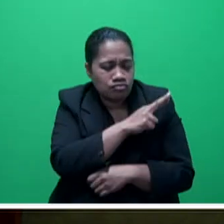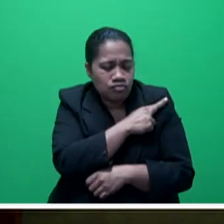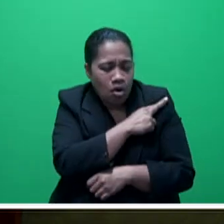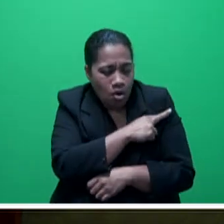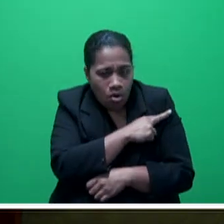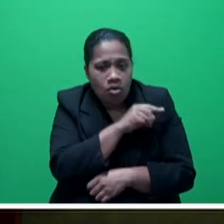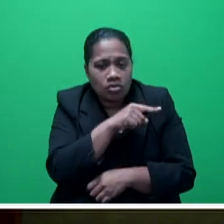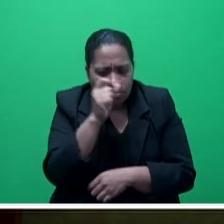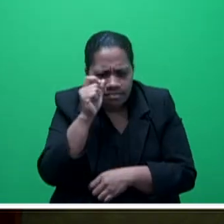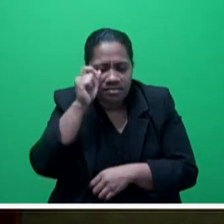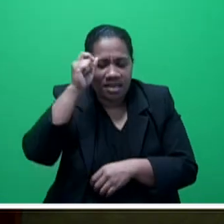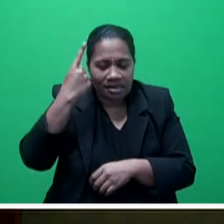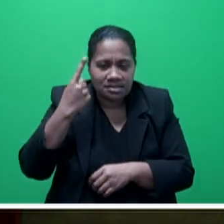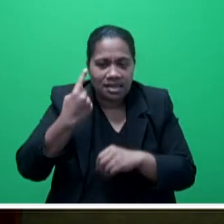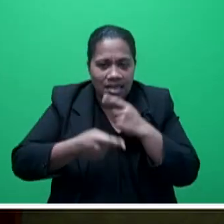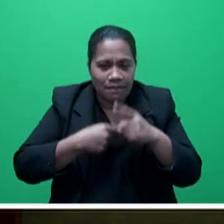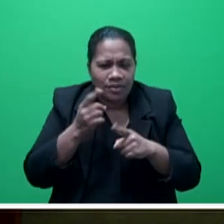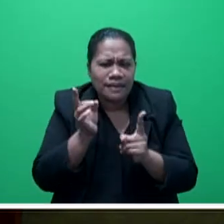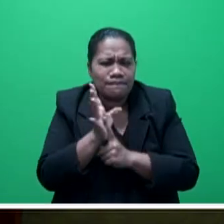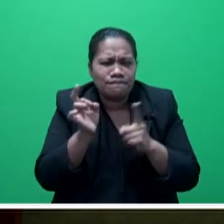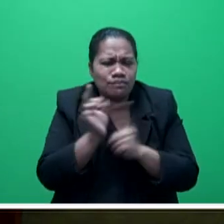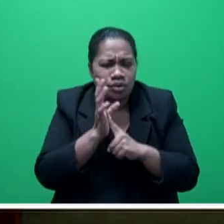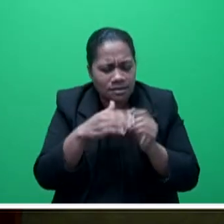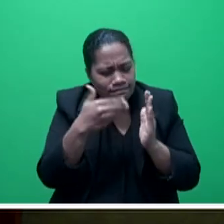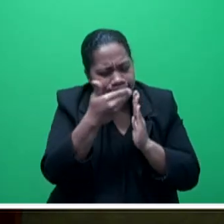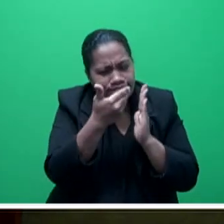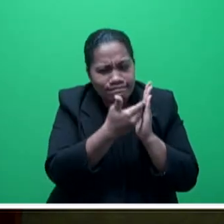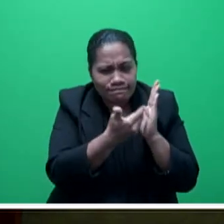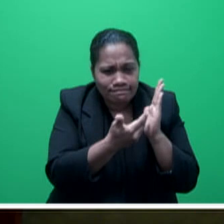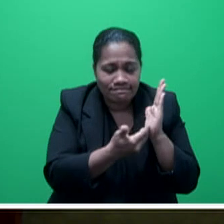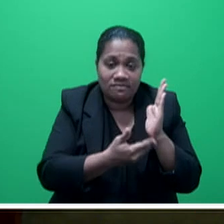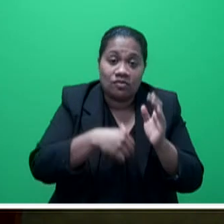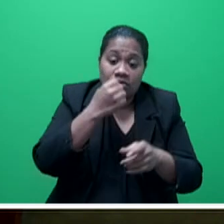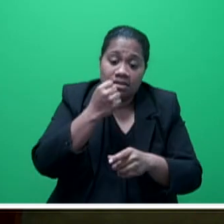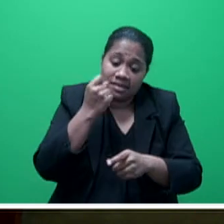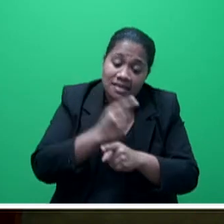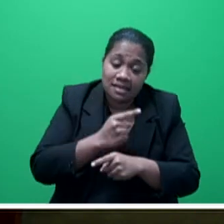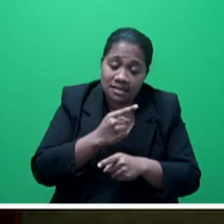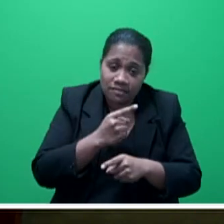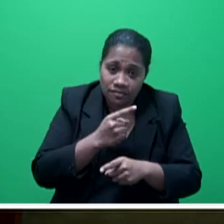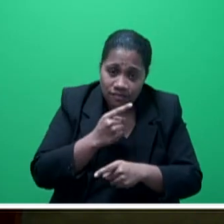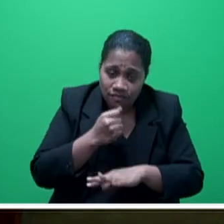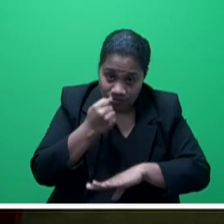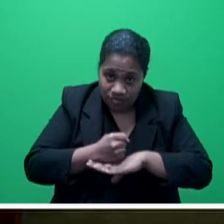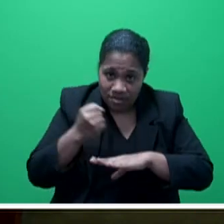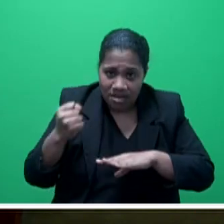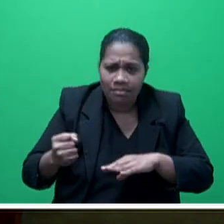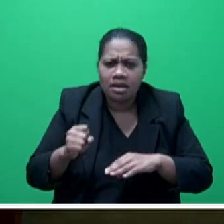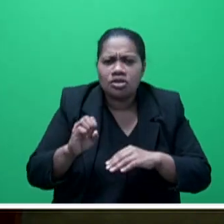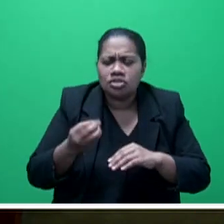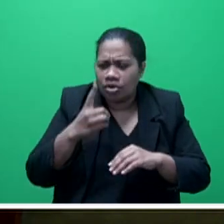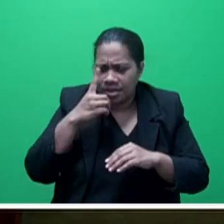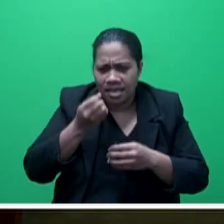key legislative expectations from government when it comes to permitting, and provides an excellent platform to address the delayed